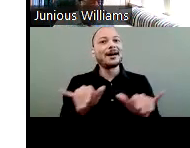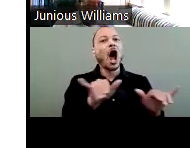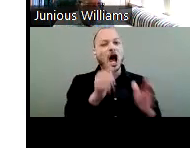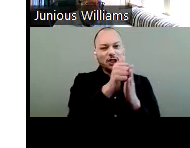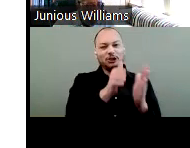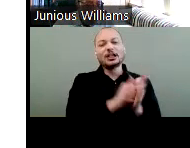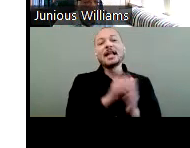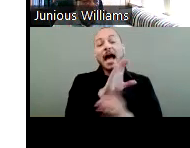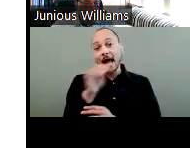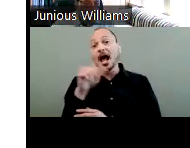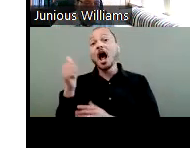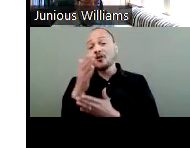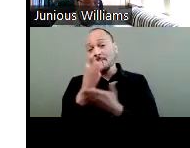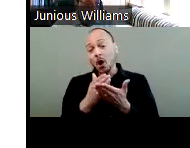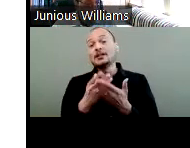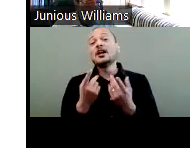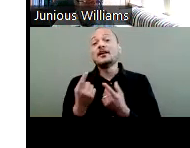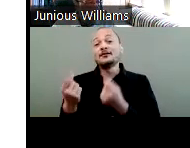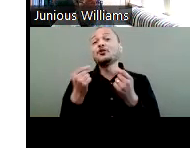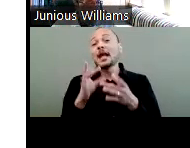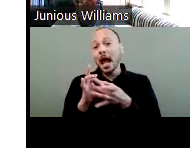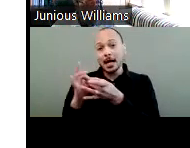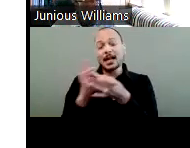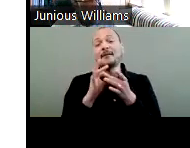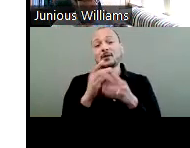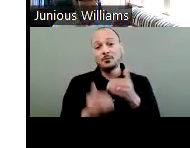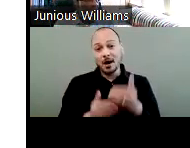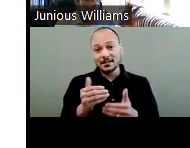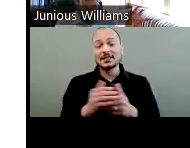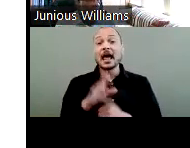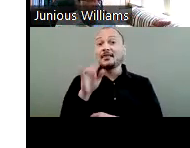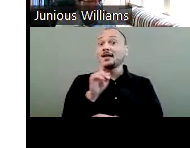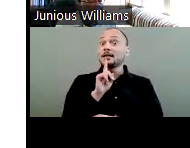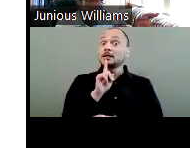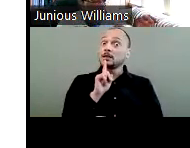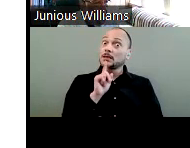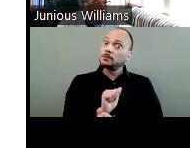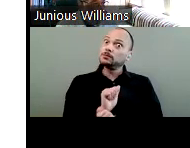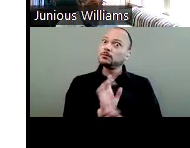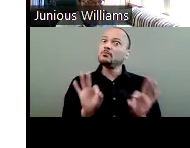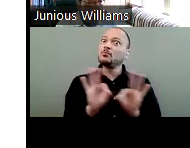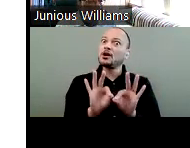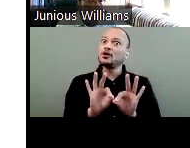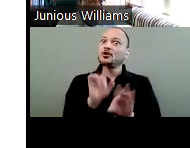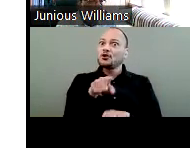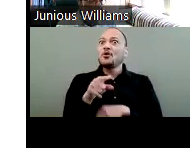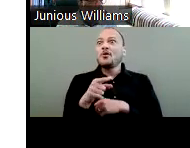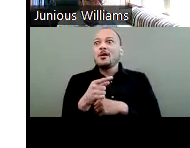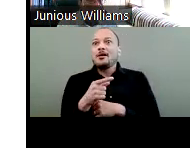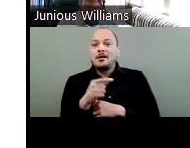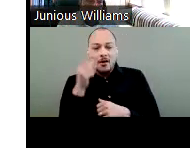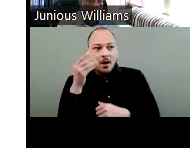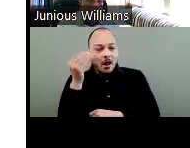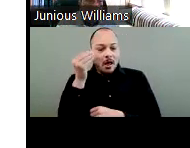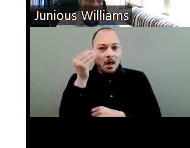agenda and other parts of doing a collaborative process. That's really important that you harvest those, and that